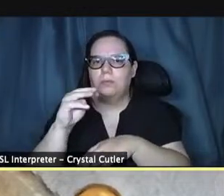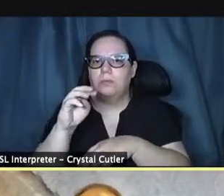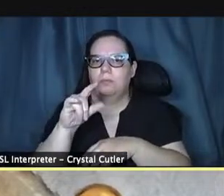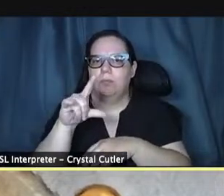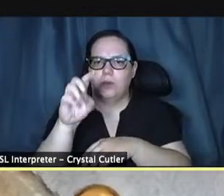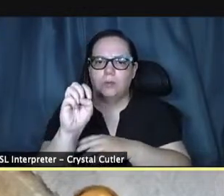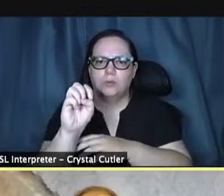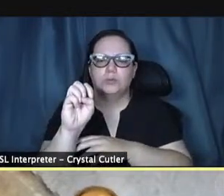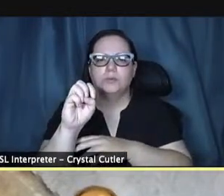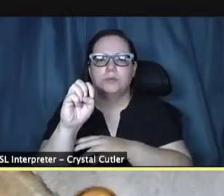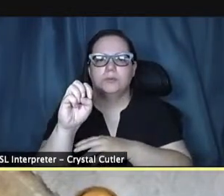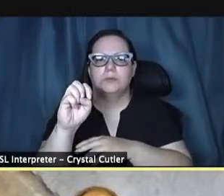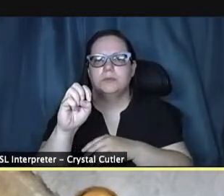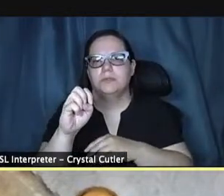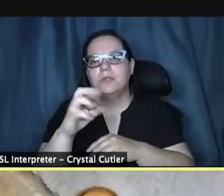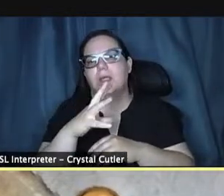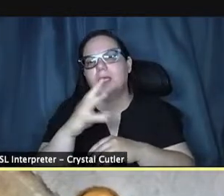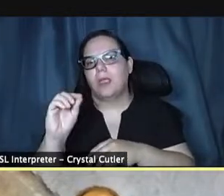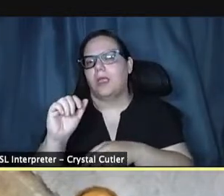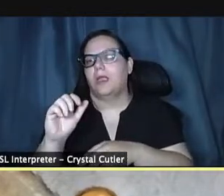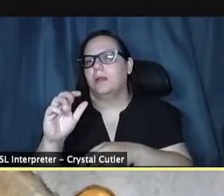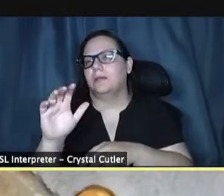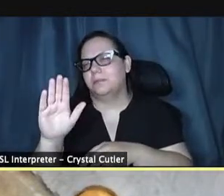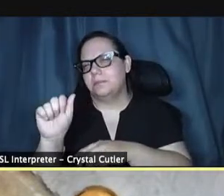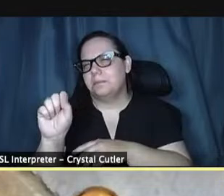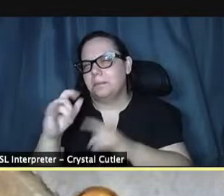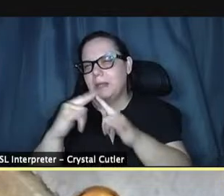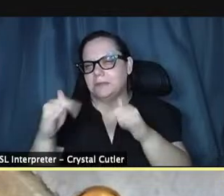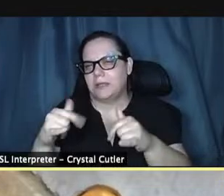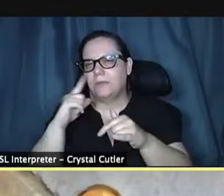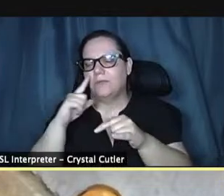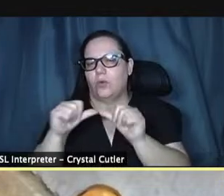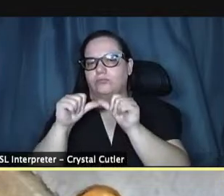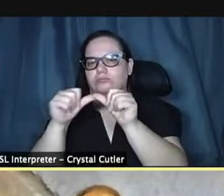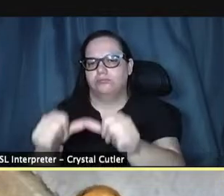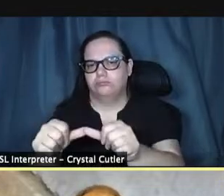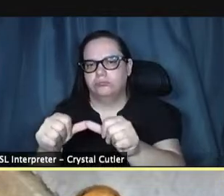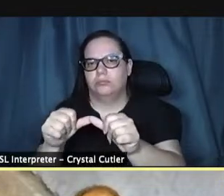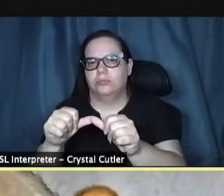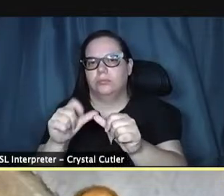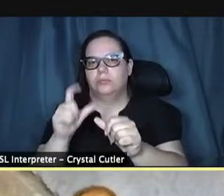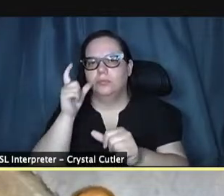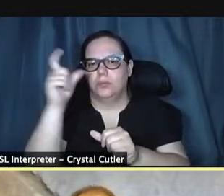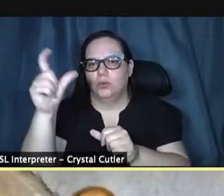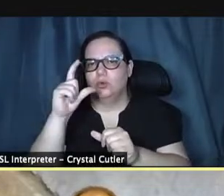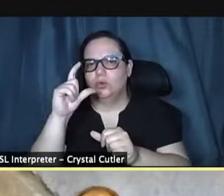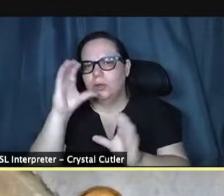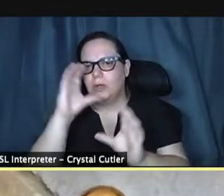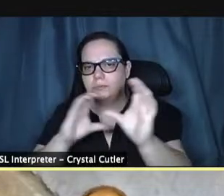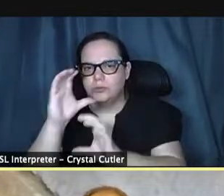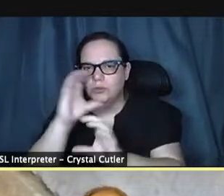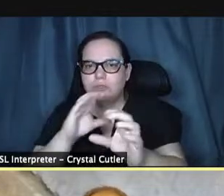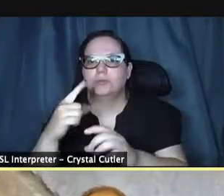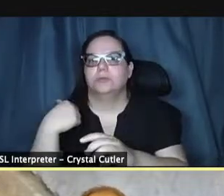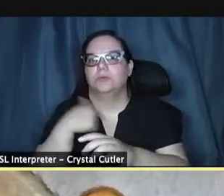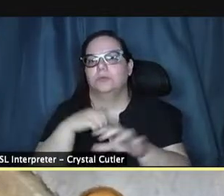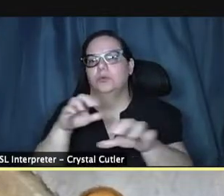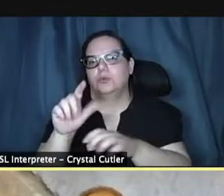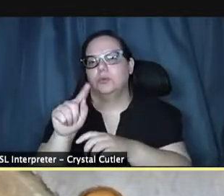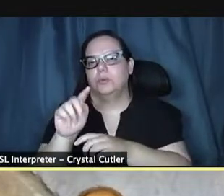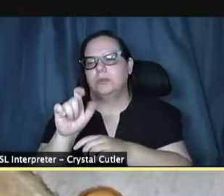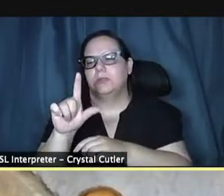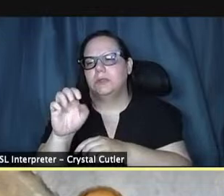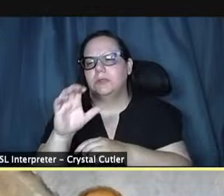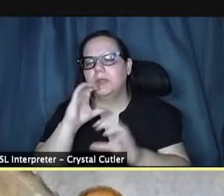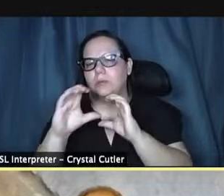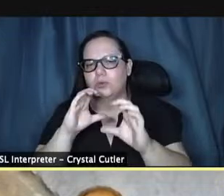a base camp for sustained lunar exploration. We're doing telecommunications, we're doing habitation, we're doing refueling technology.